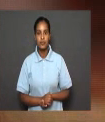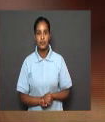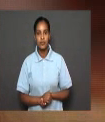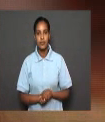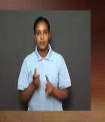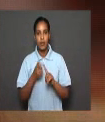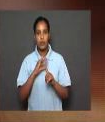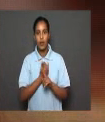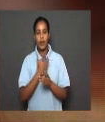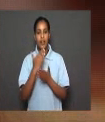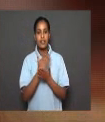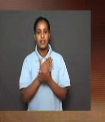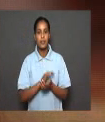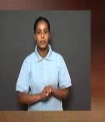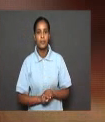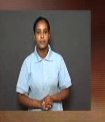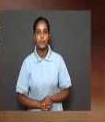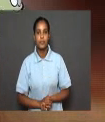Let's get back to our lesson.